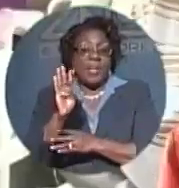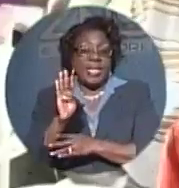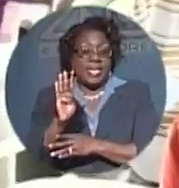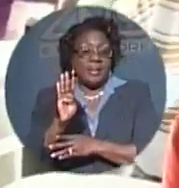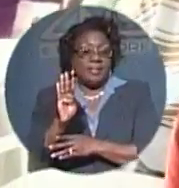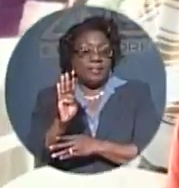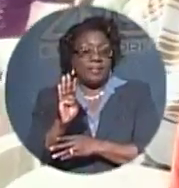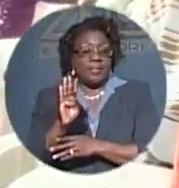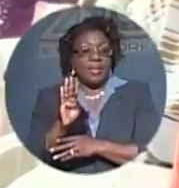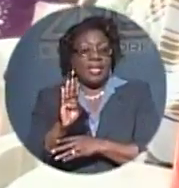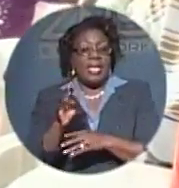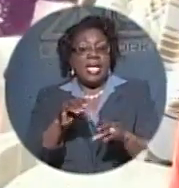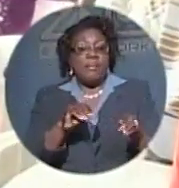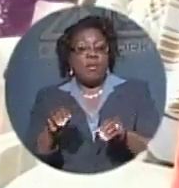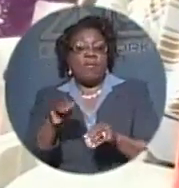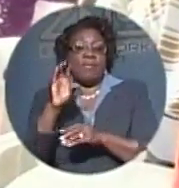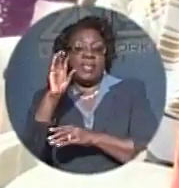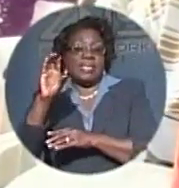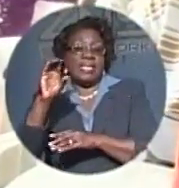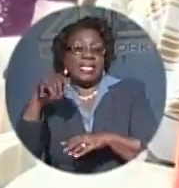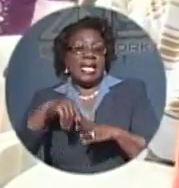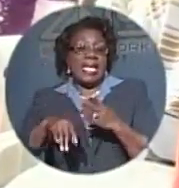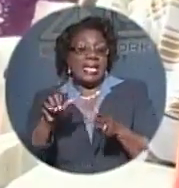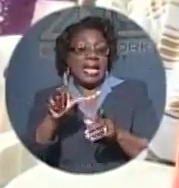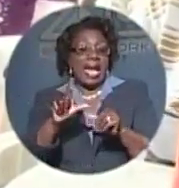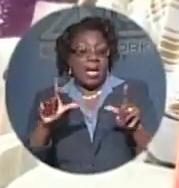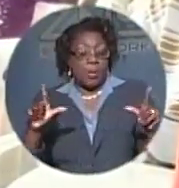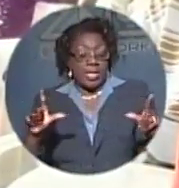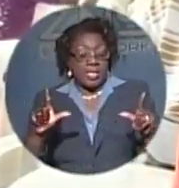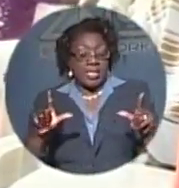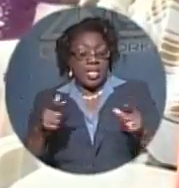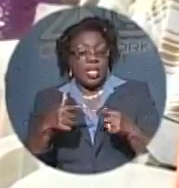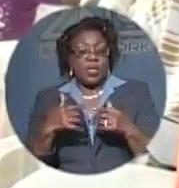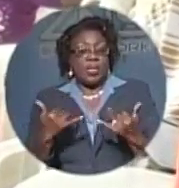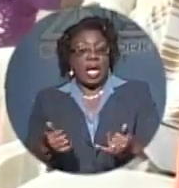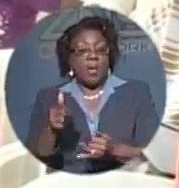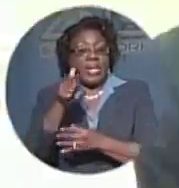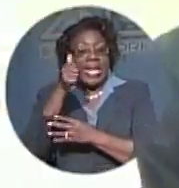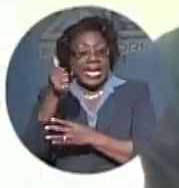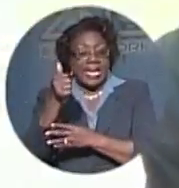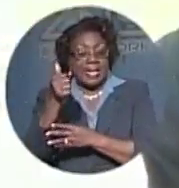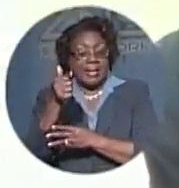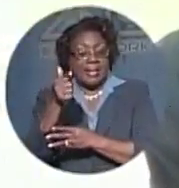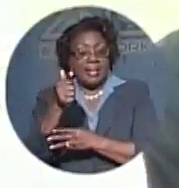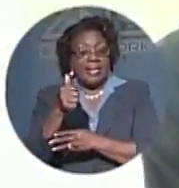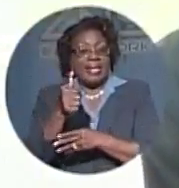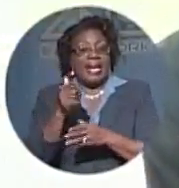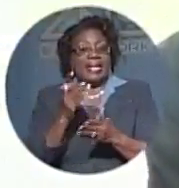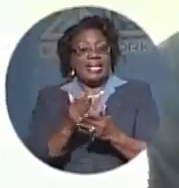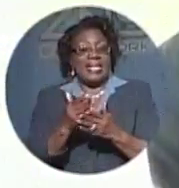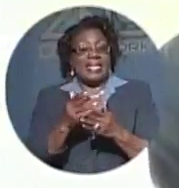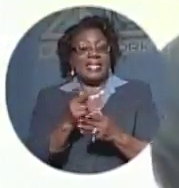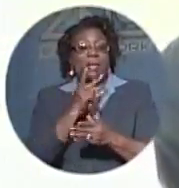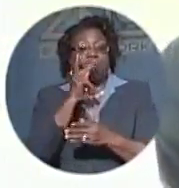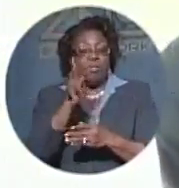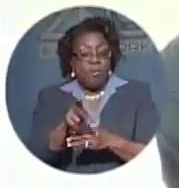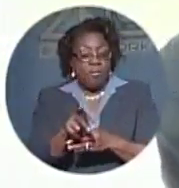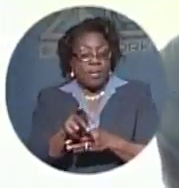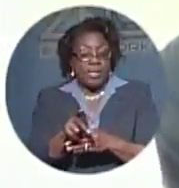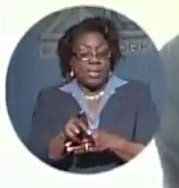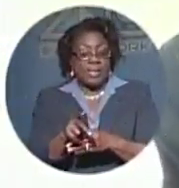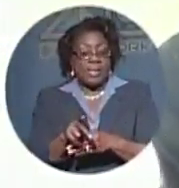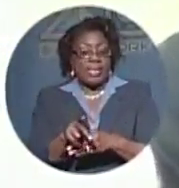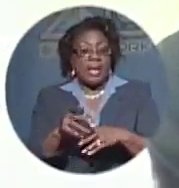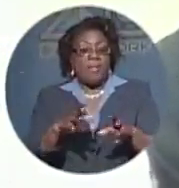average. I moved from a C average in English language to an A average. These improvements brought me some of